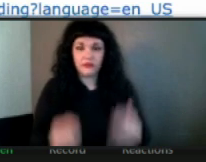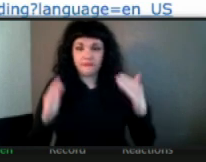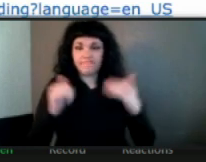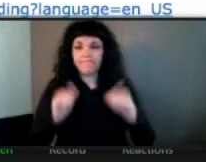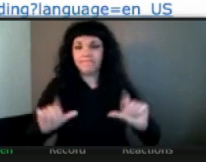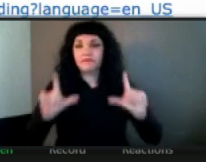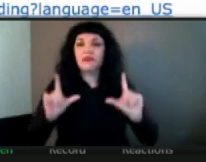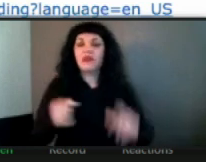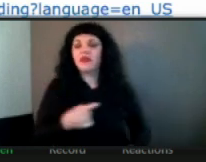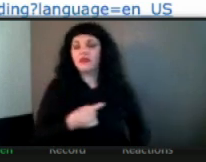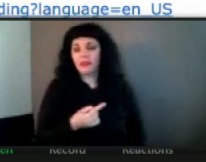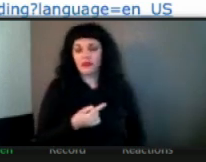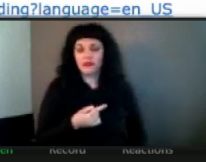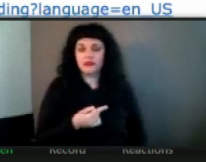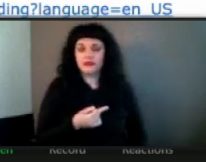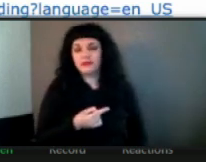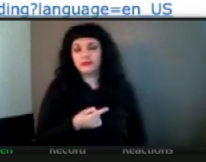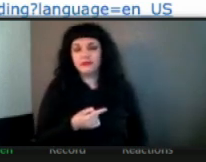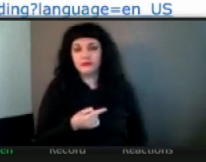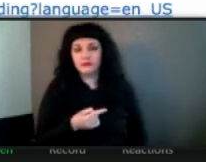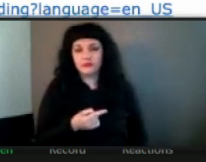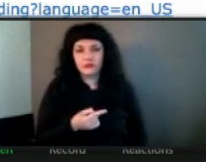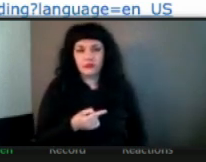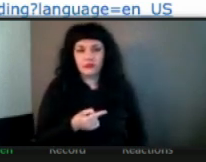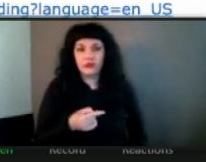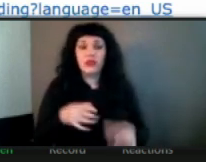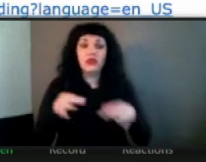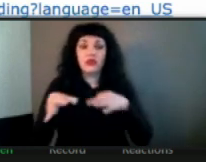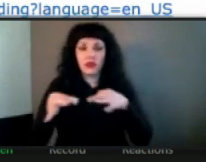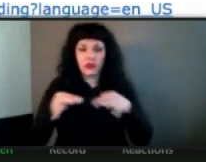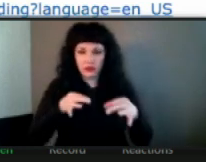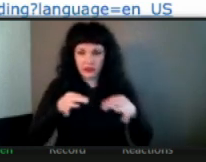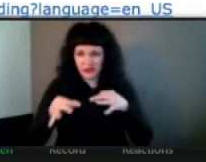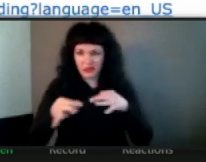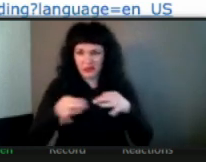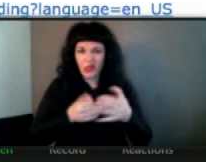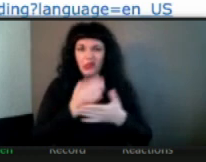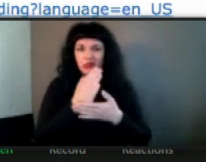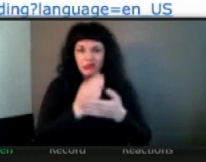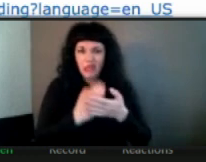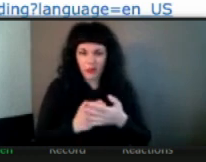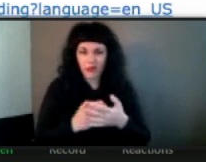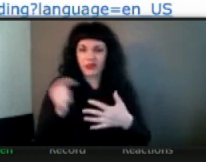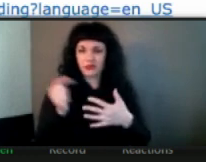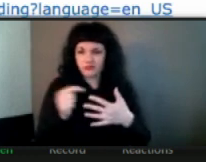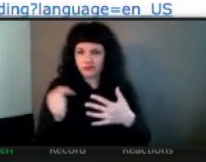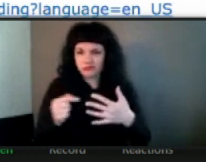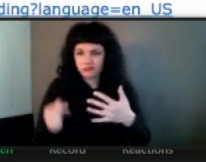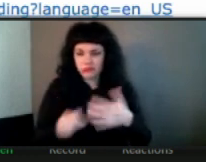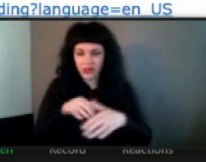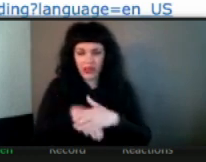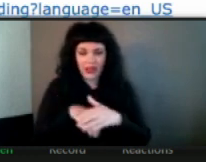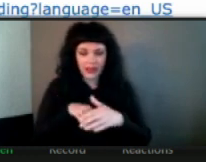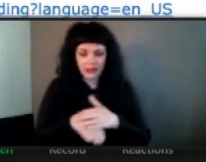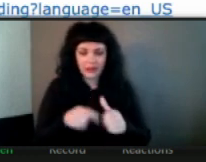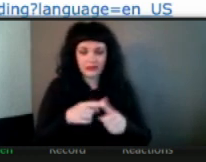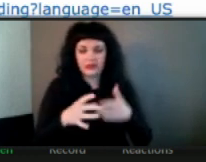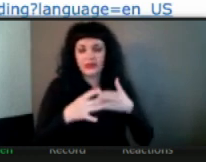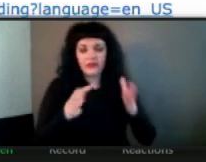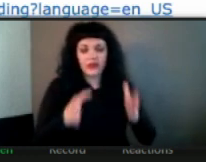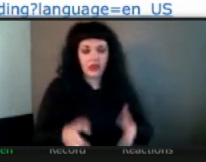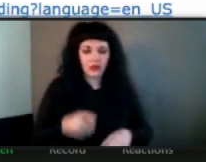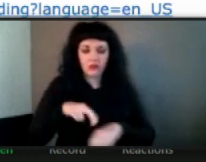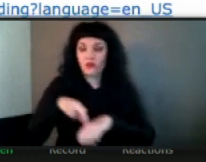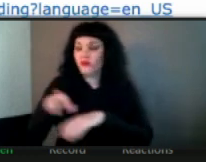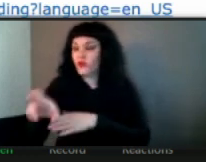And this is just trying to explaining some of the access that they have to be either a navigator, referral, or access partners.